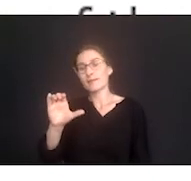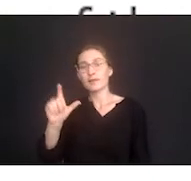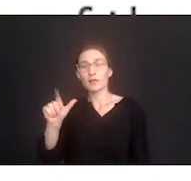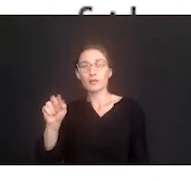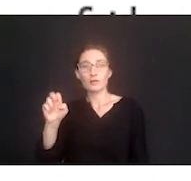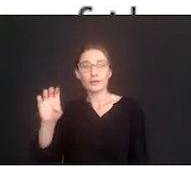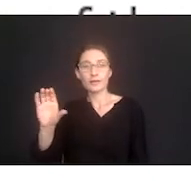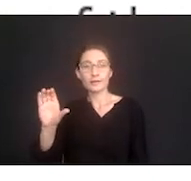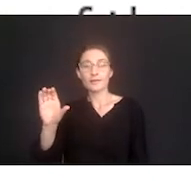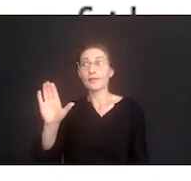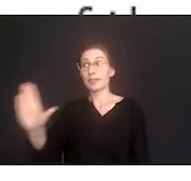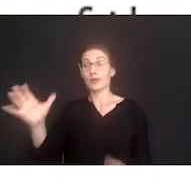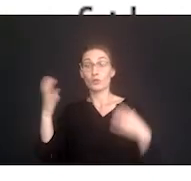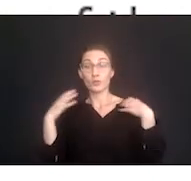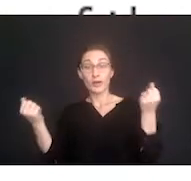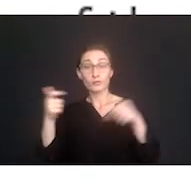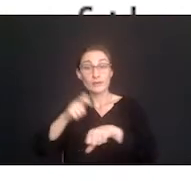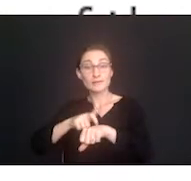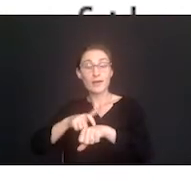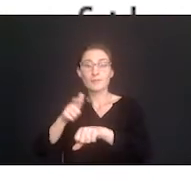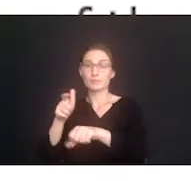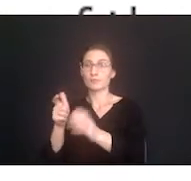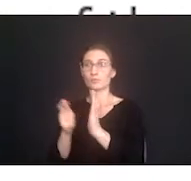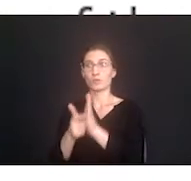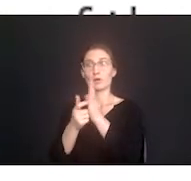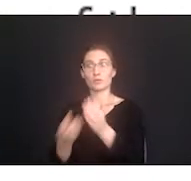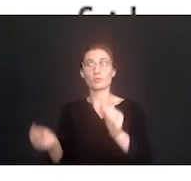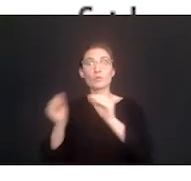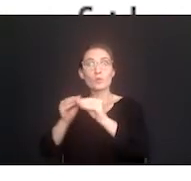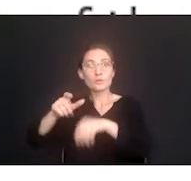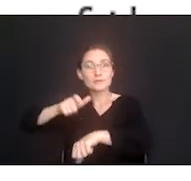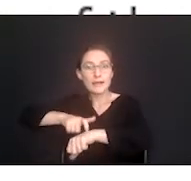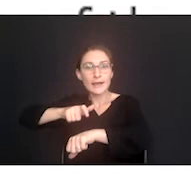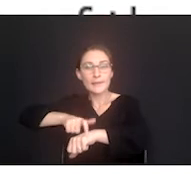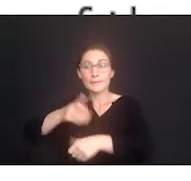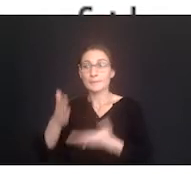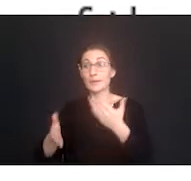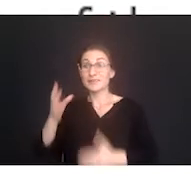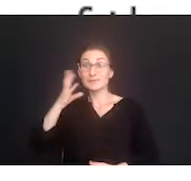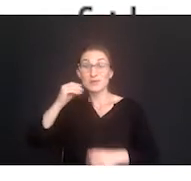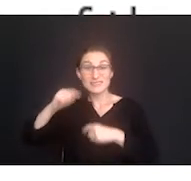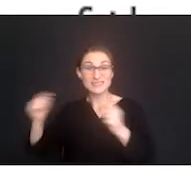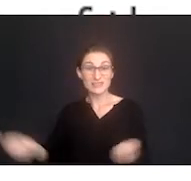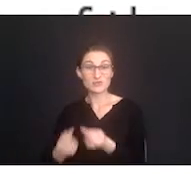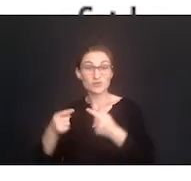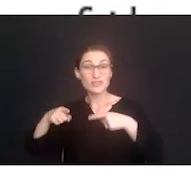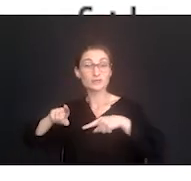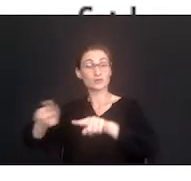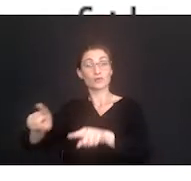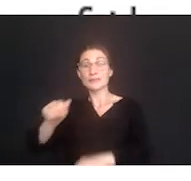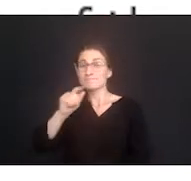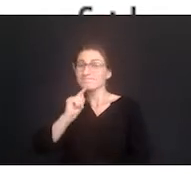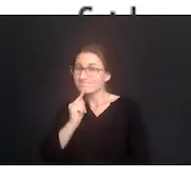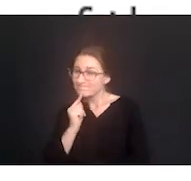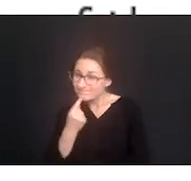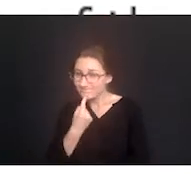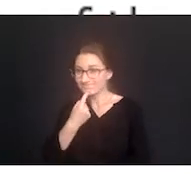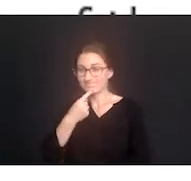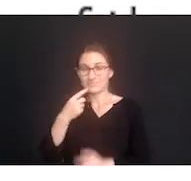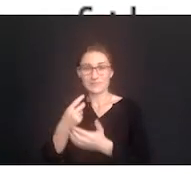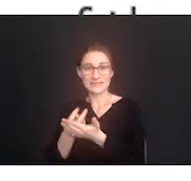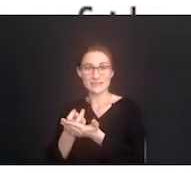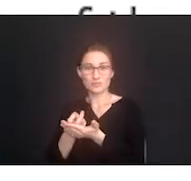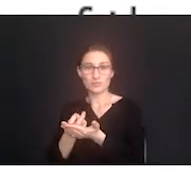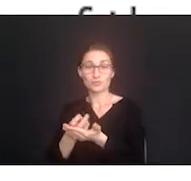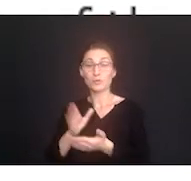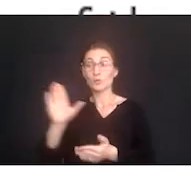and their recovery time is much longer, and there may be injury that they have sustained during one of their tonic-clonic seizures. So their quality of